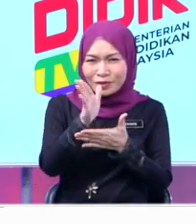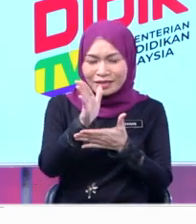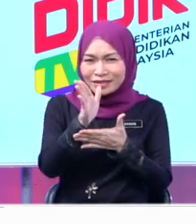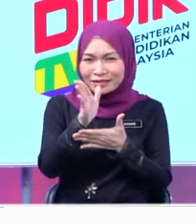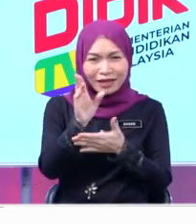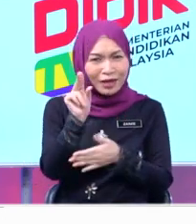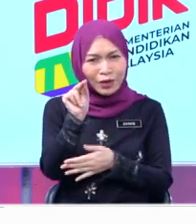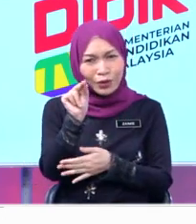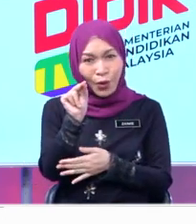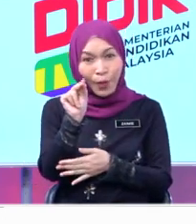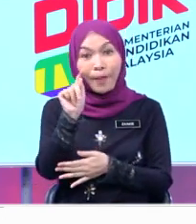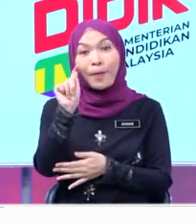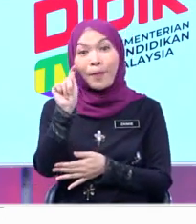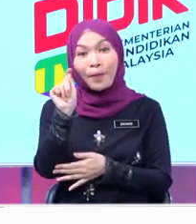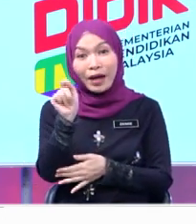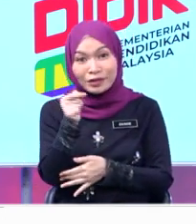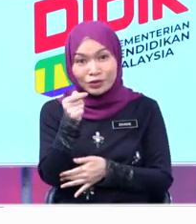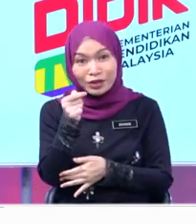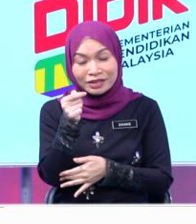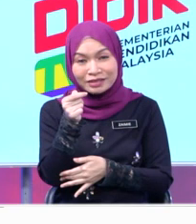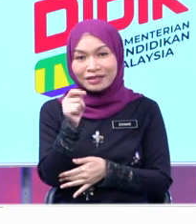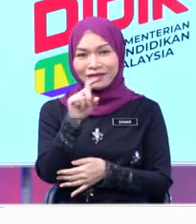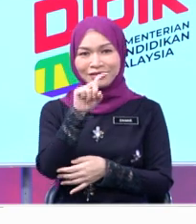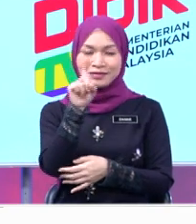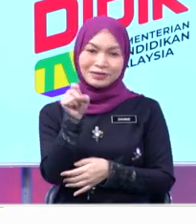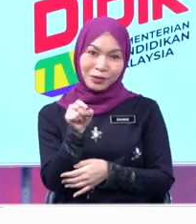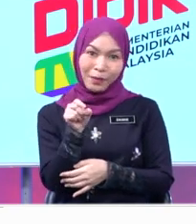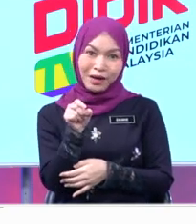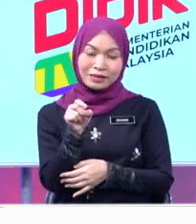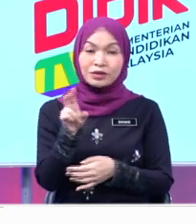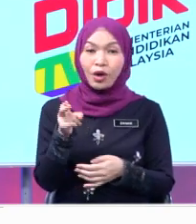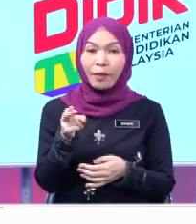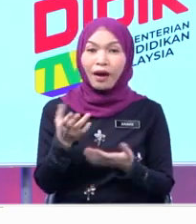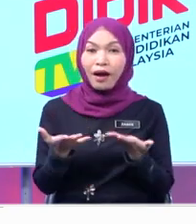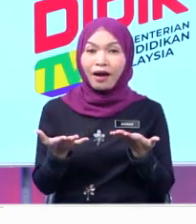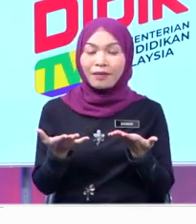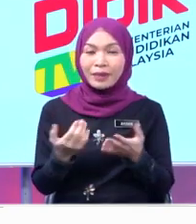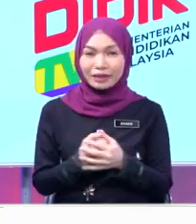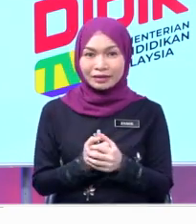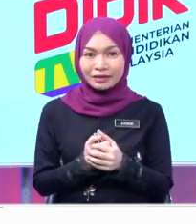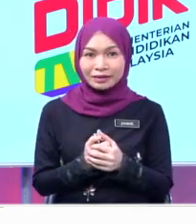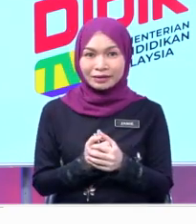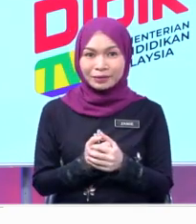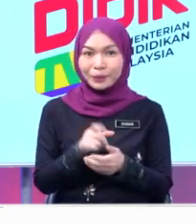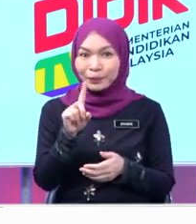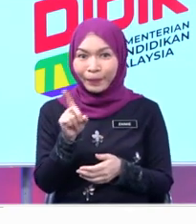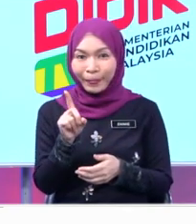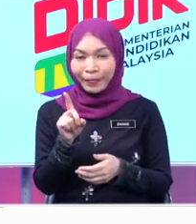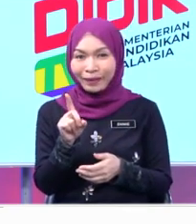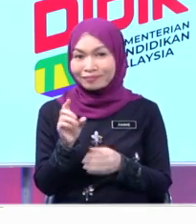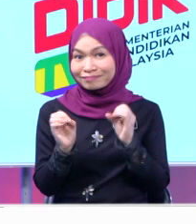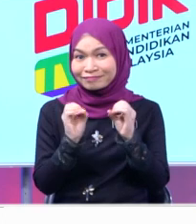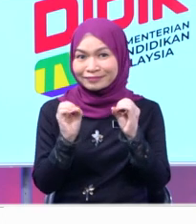class. What don't we have here? Question mark, comma, or punctuation, exclamation mark. Which one is missing?